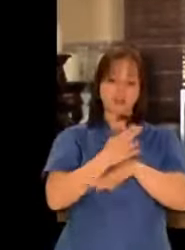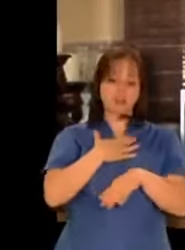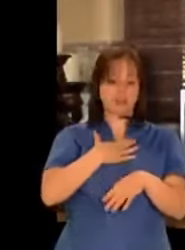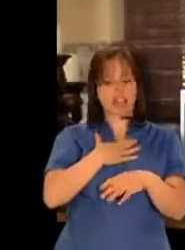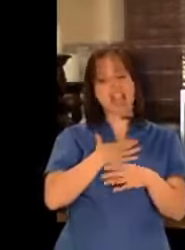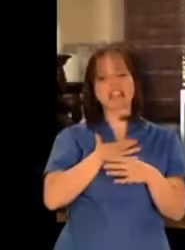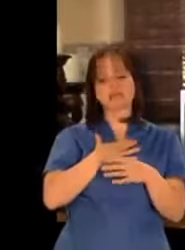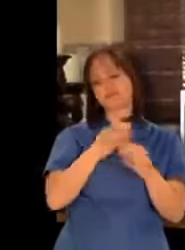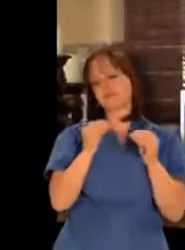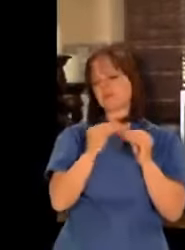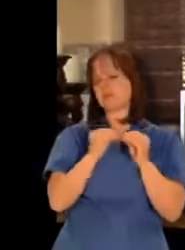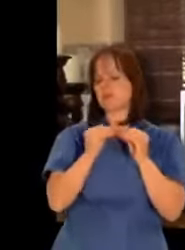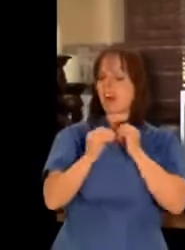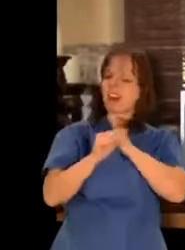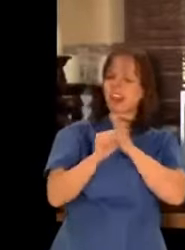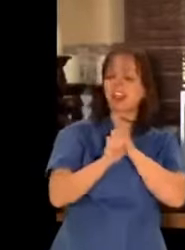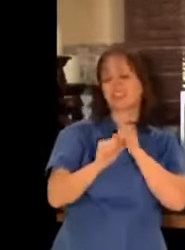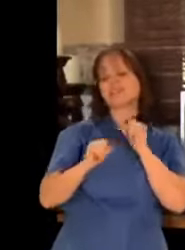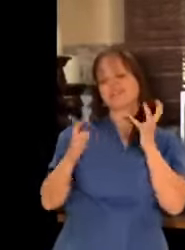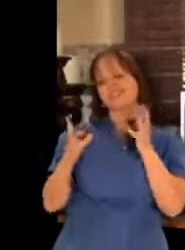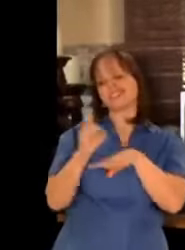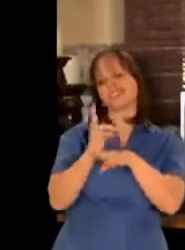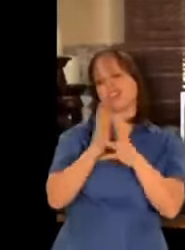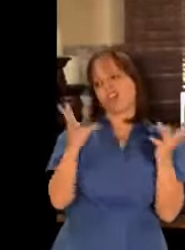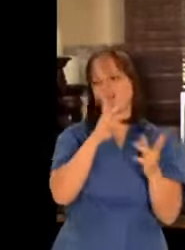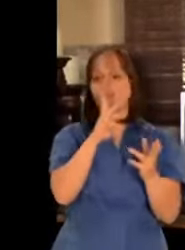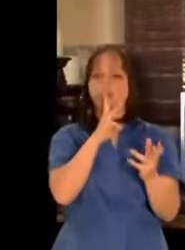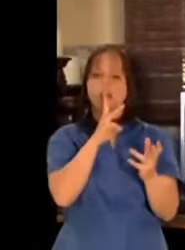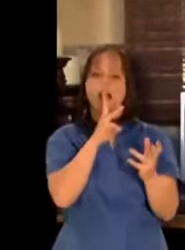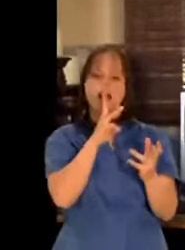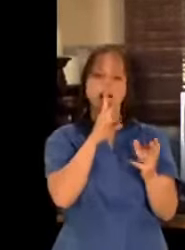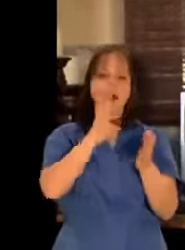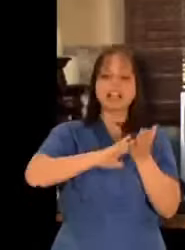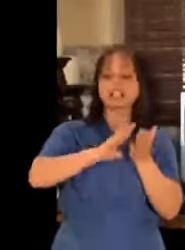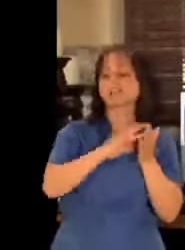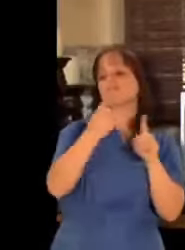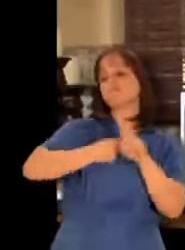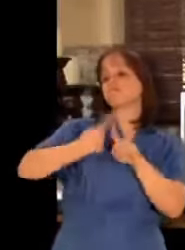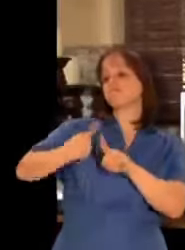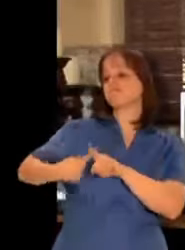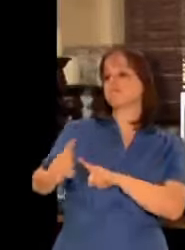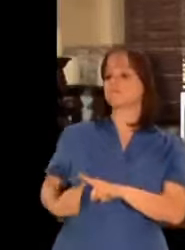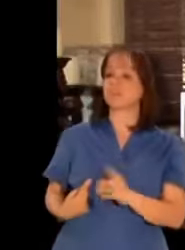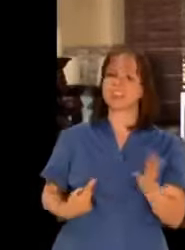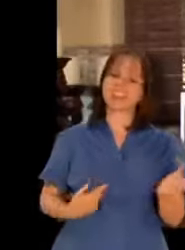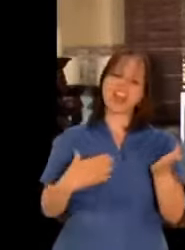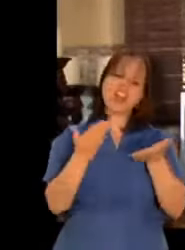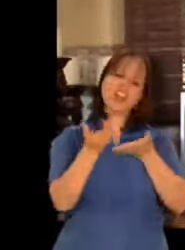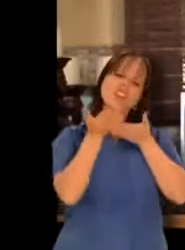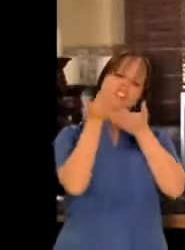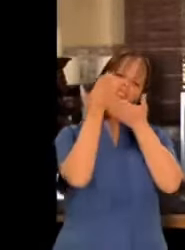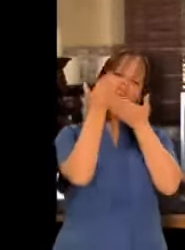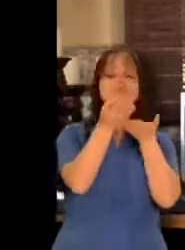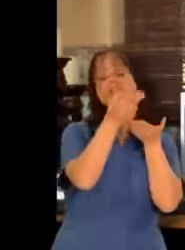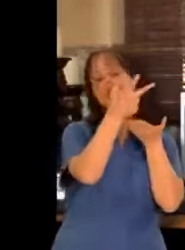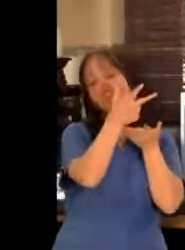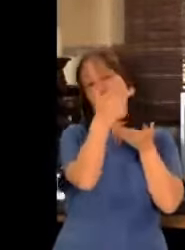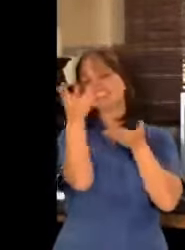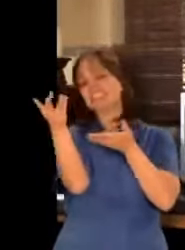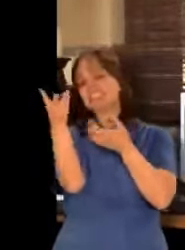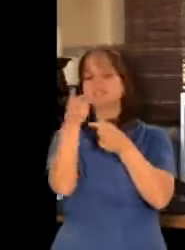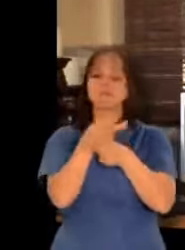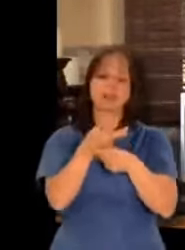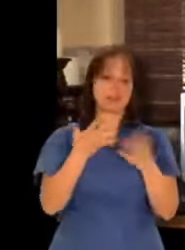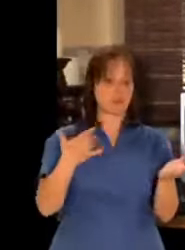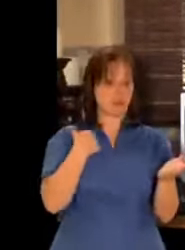commercially because I give away a lot of water. So I put a cleaning cartridge on mine once a month. They recommend you do it every 3 to 6 months. So, but the fact is we can